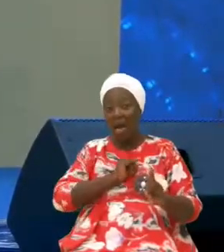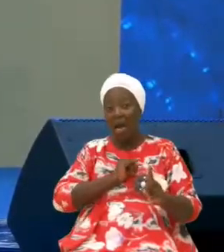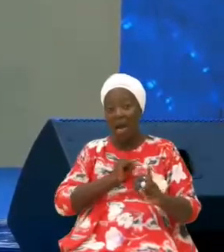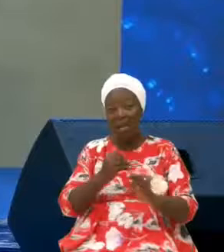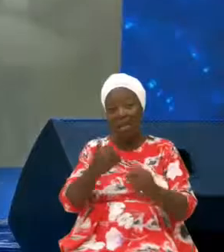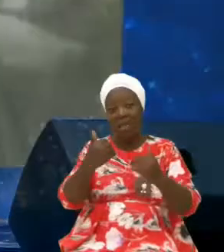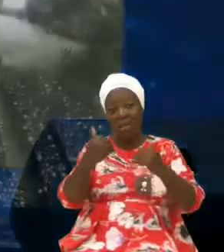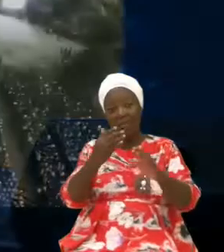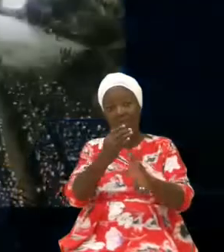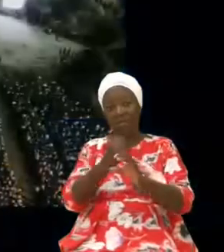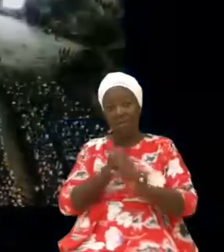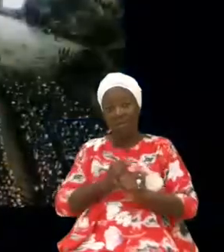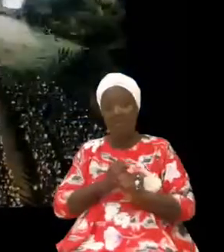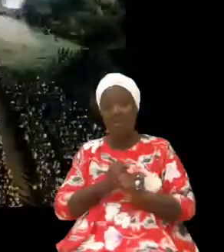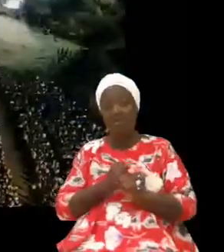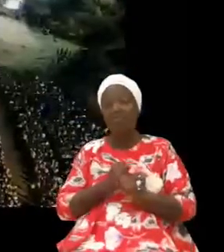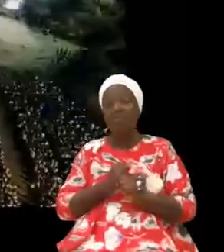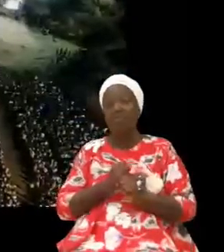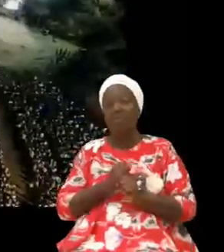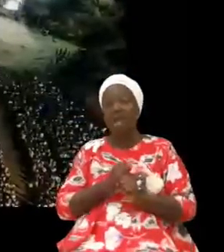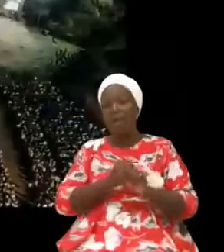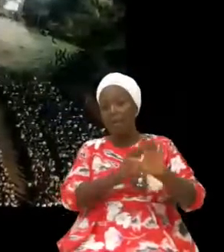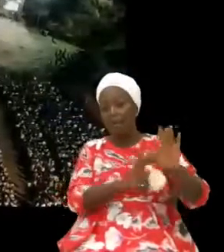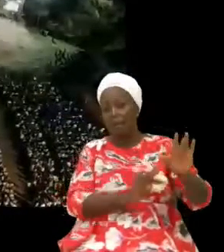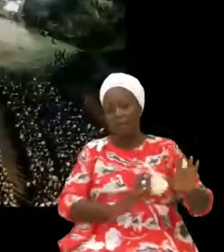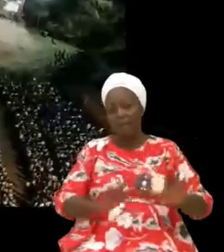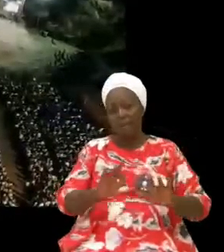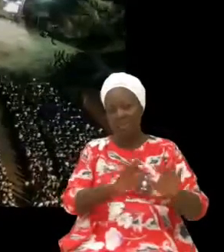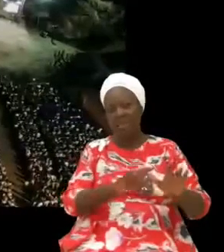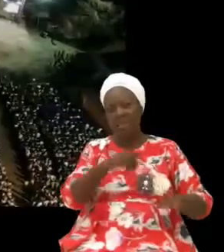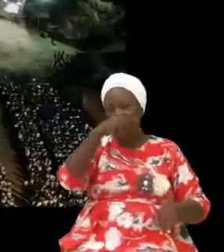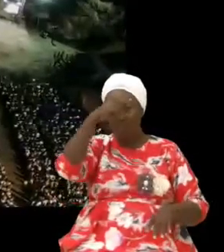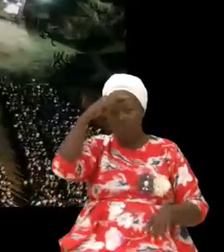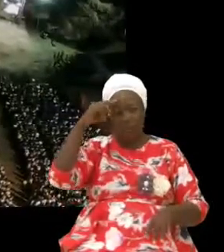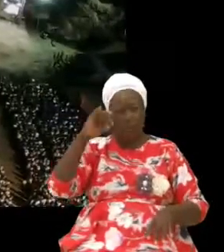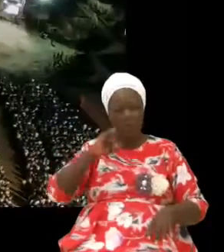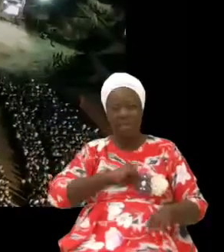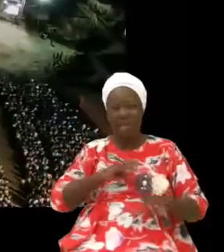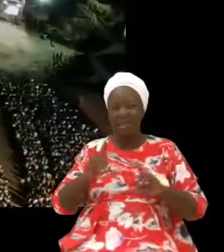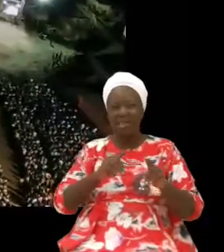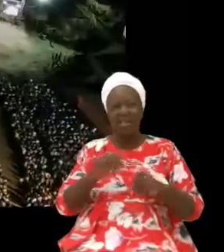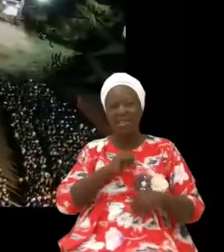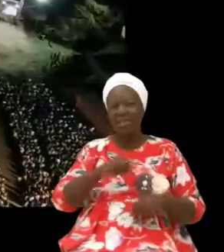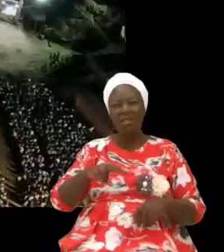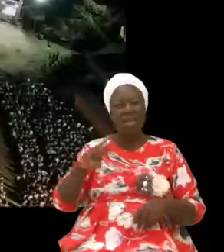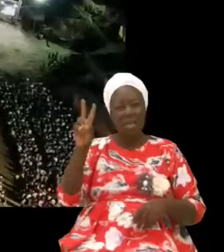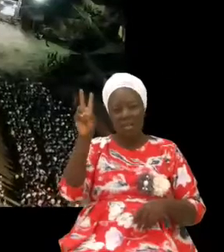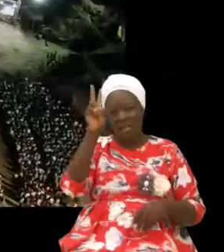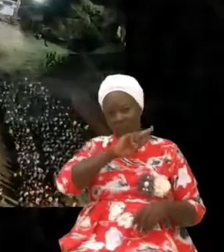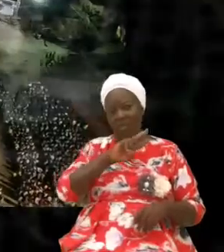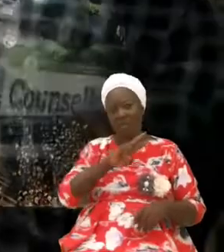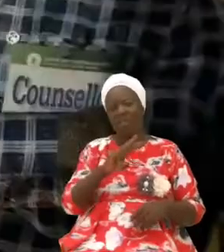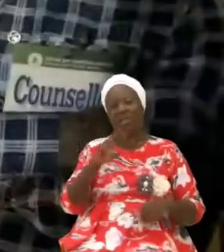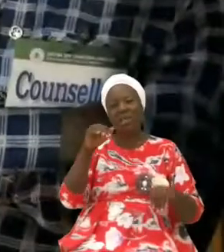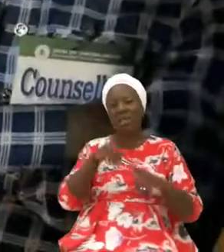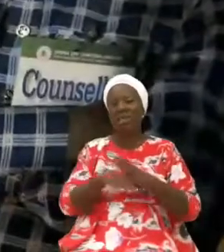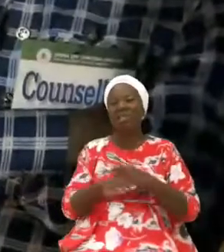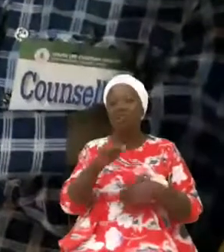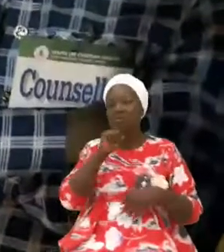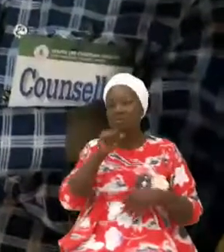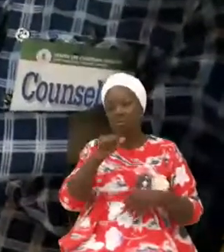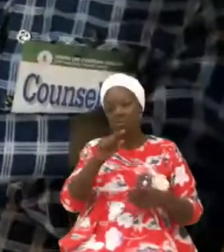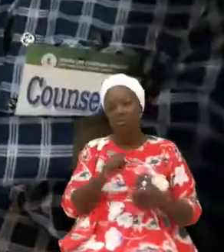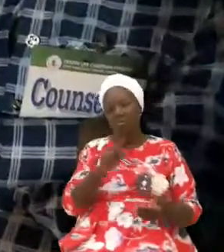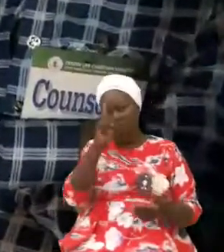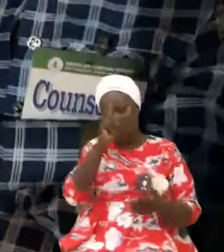injurious, but I obtained mercy because I did it